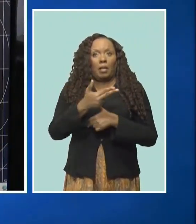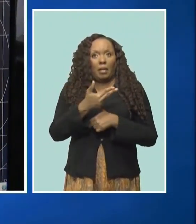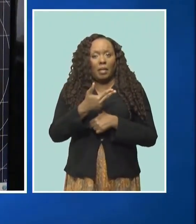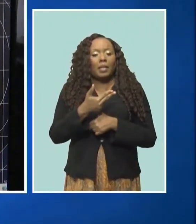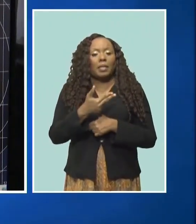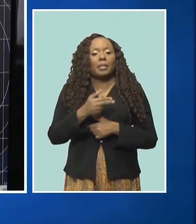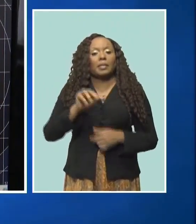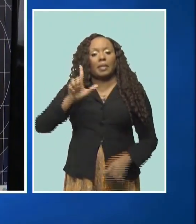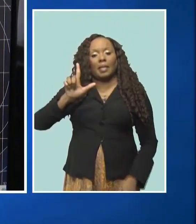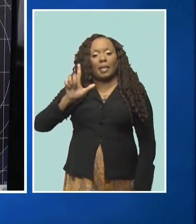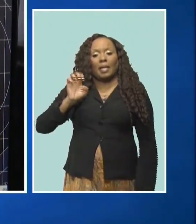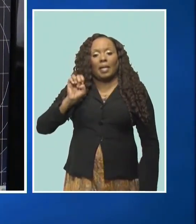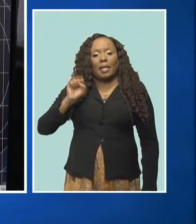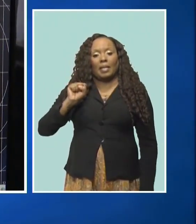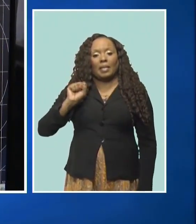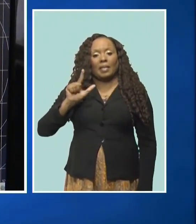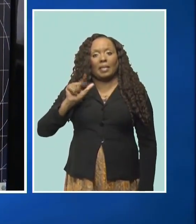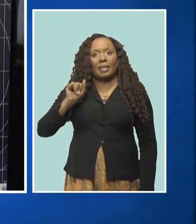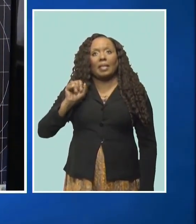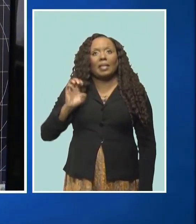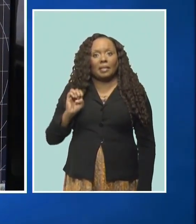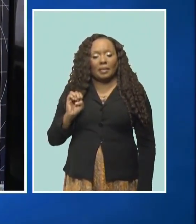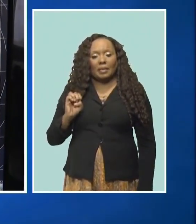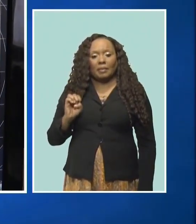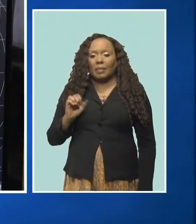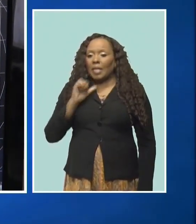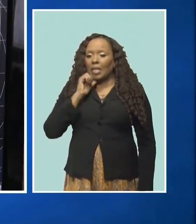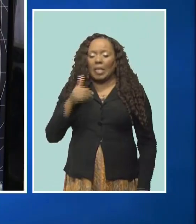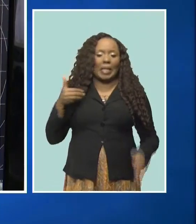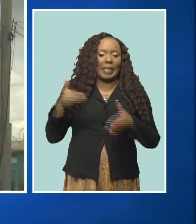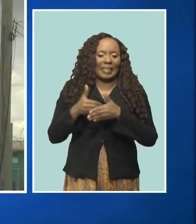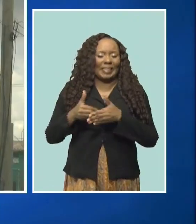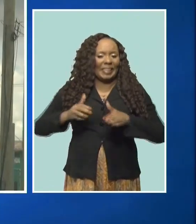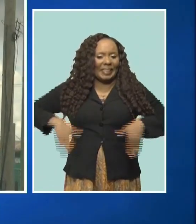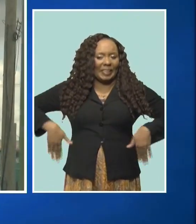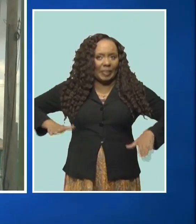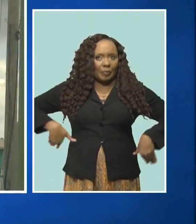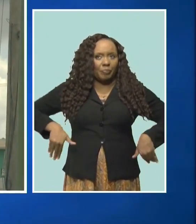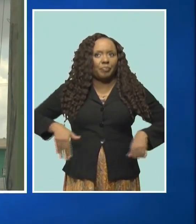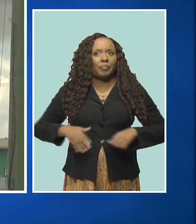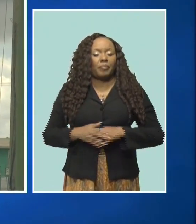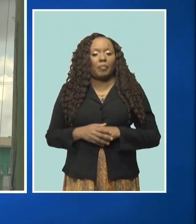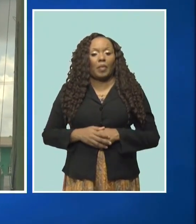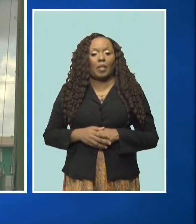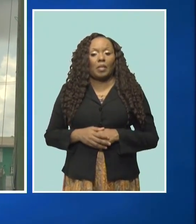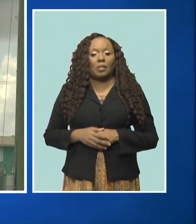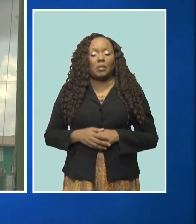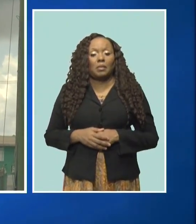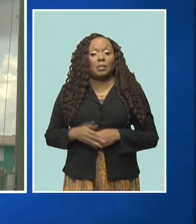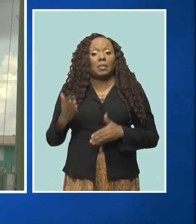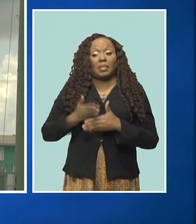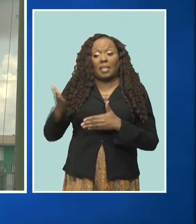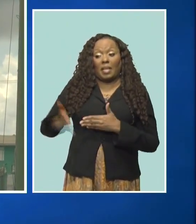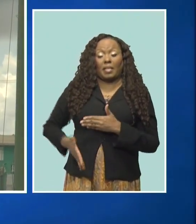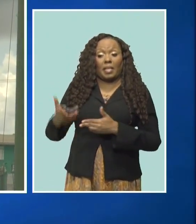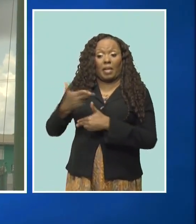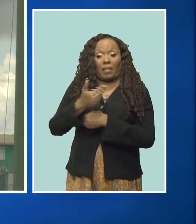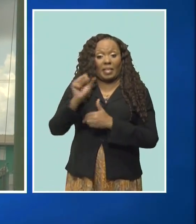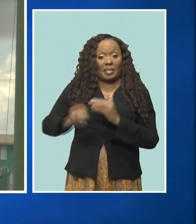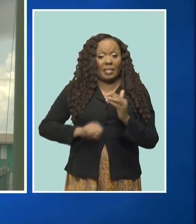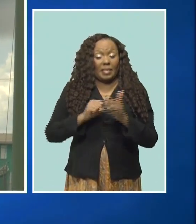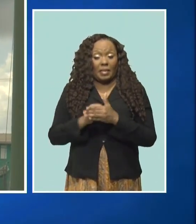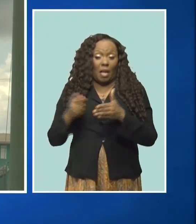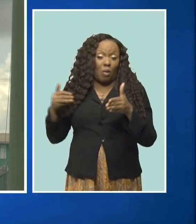currently positioned in the central tropical Atlantic. And she says despite the end of the hurricane season approaching, there can still